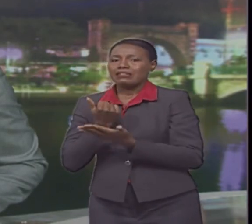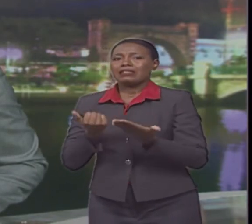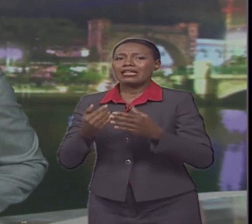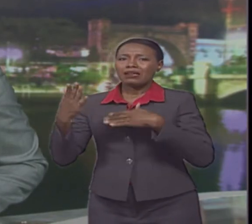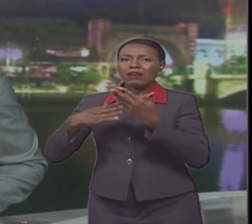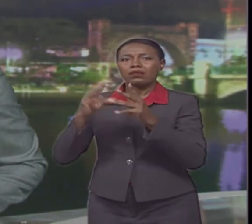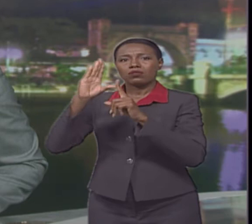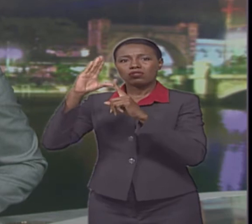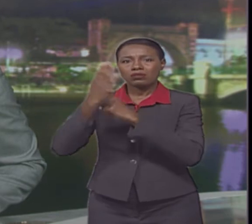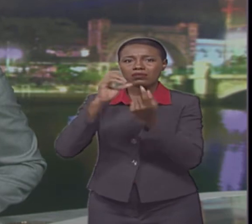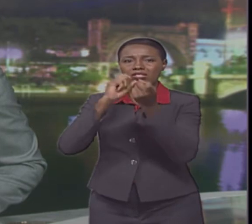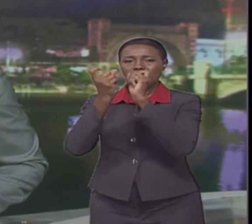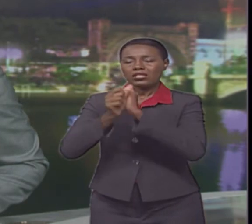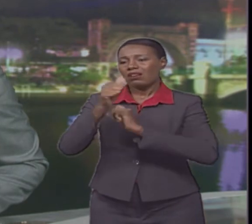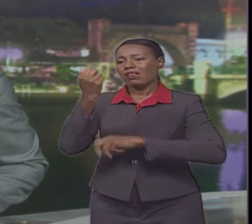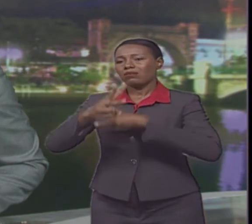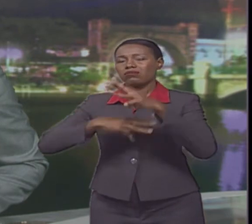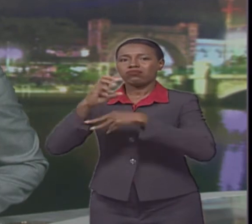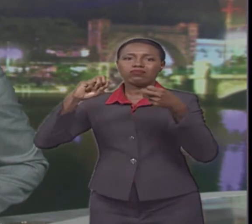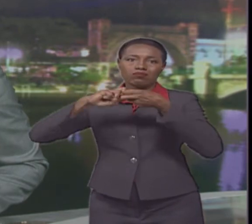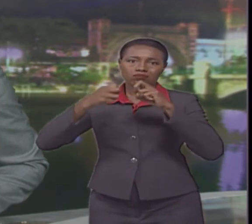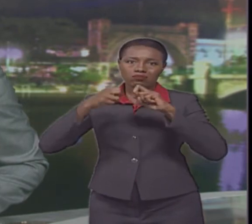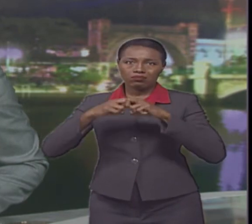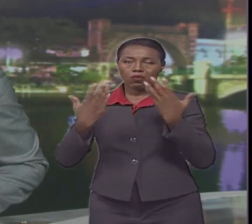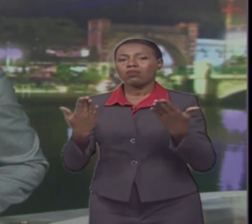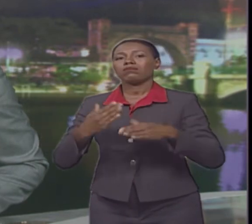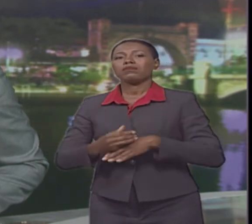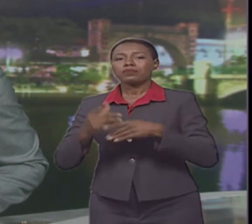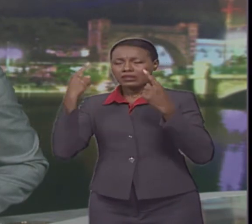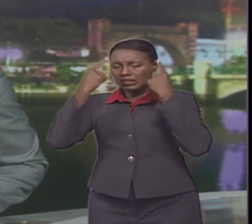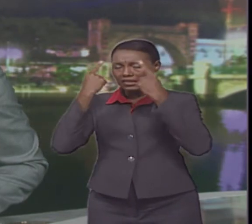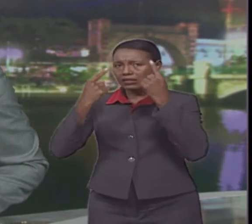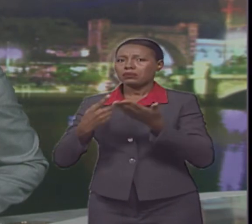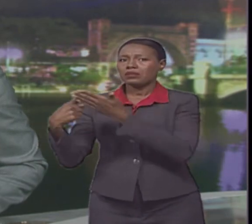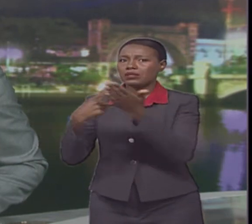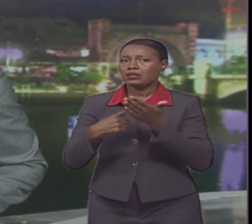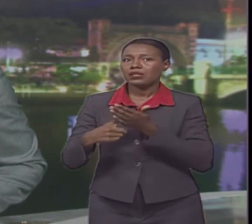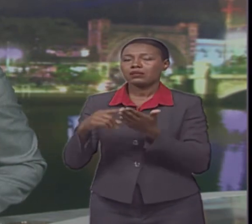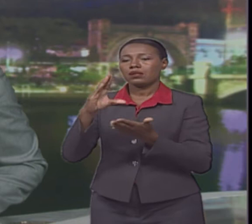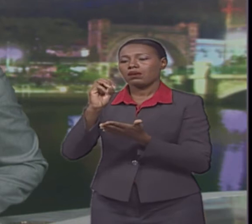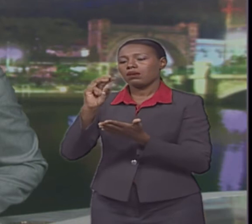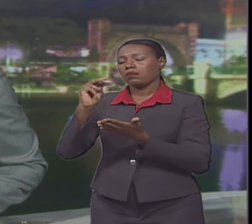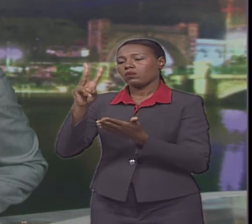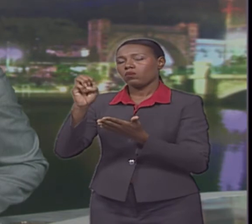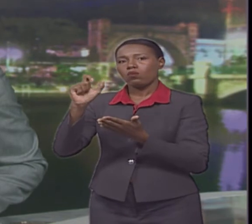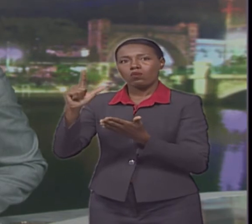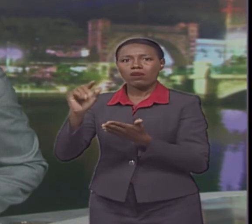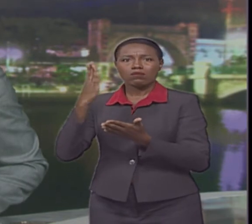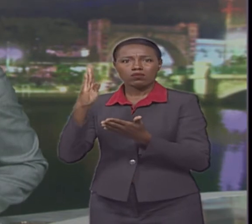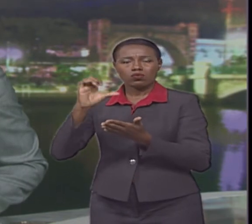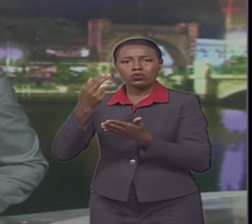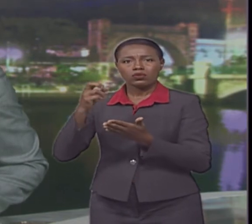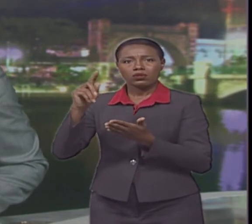climate change and other global crises. Under consideration at the talks will also be a Commonwealth Blue Charter on ocean